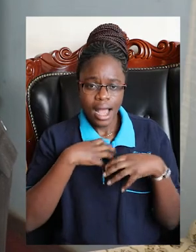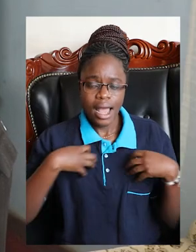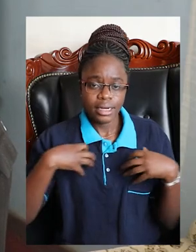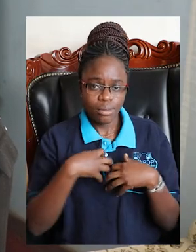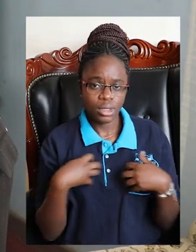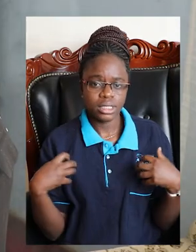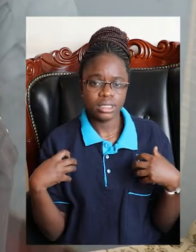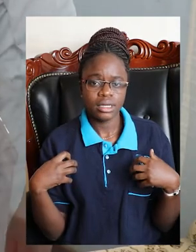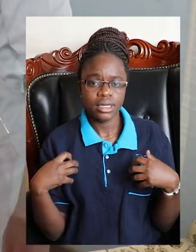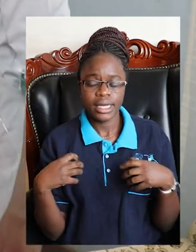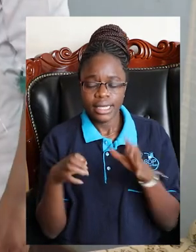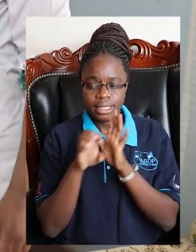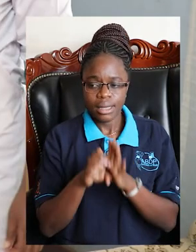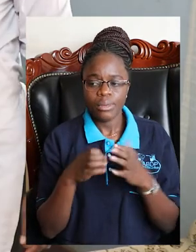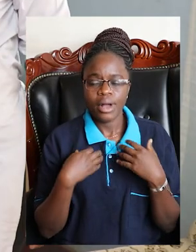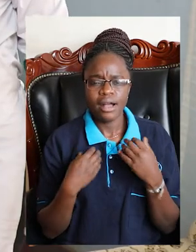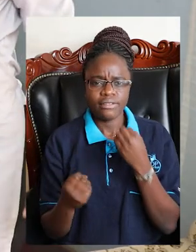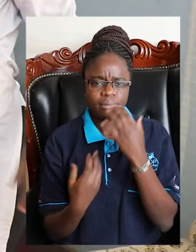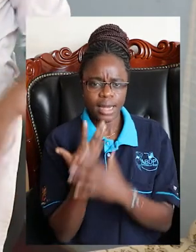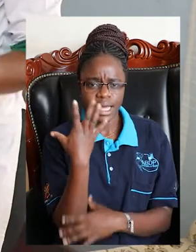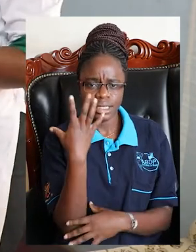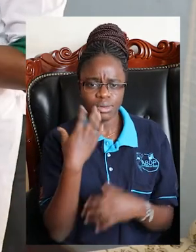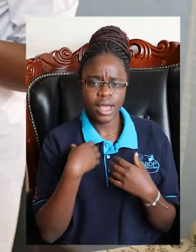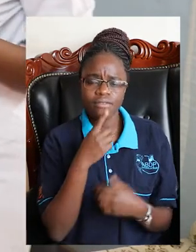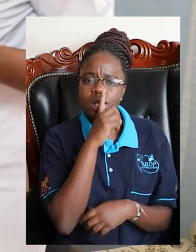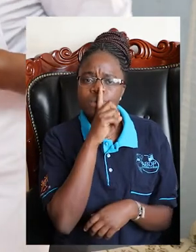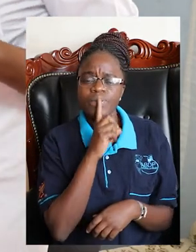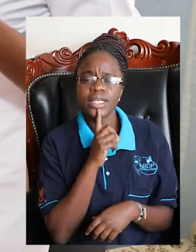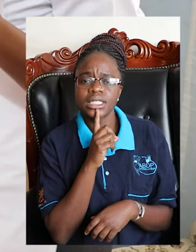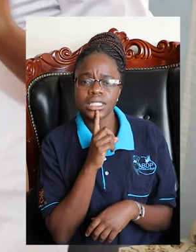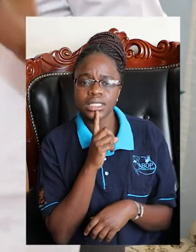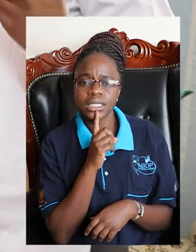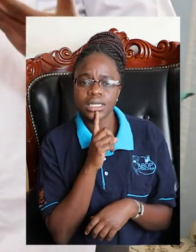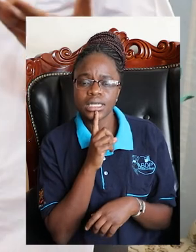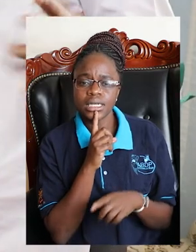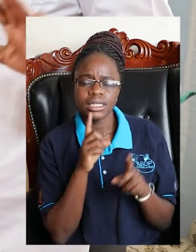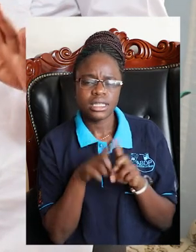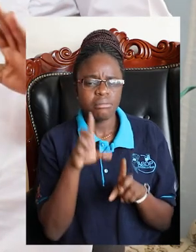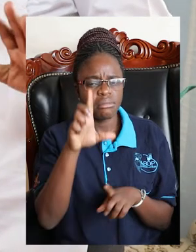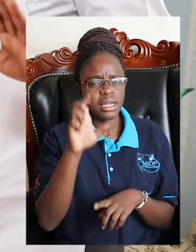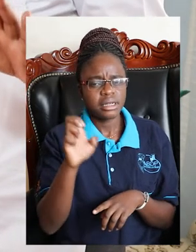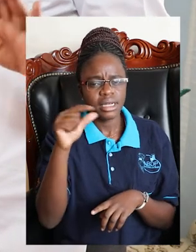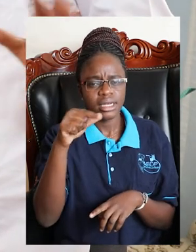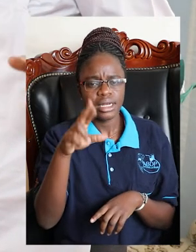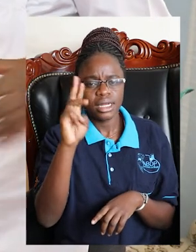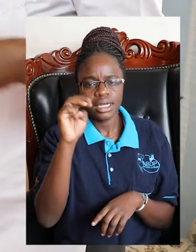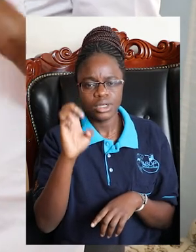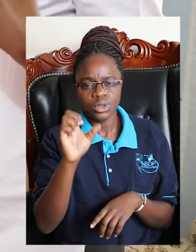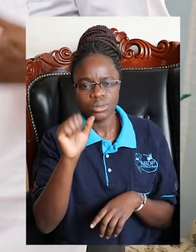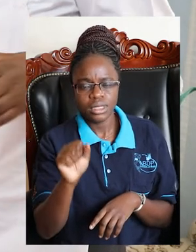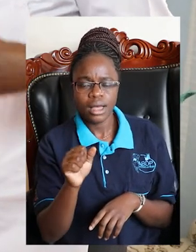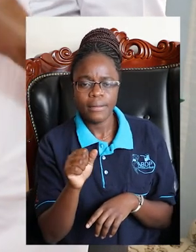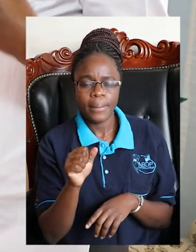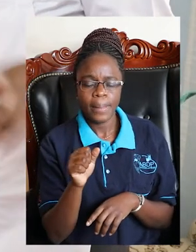are animal protein. So for our plant proteins, we have the beans, we have the lentils or all legumes.